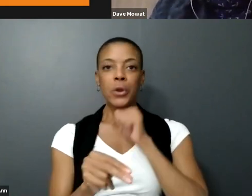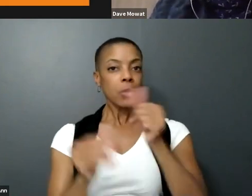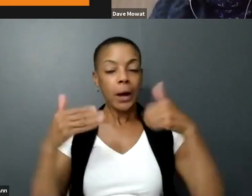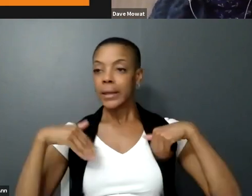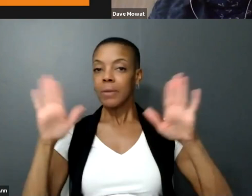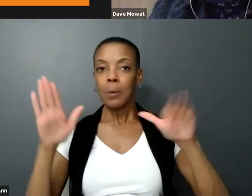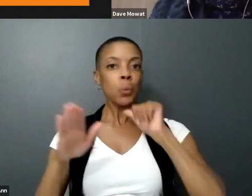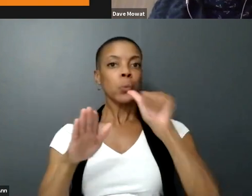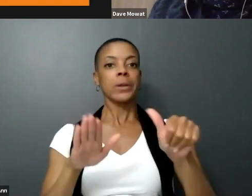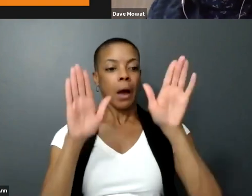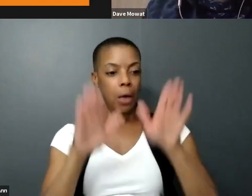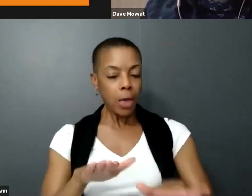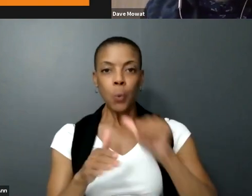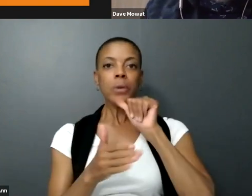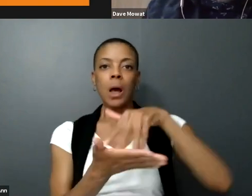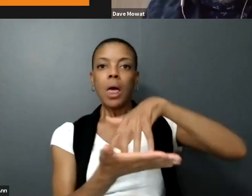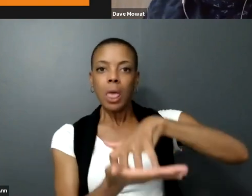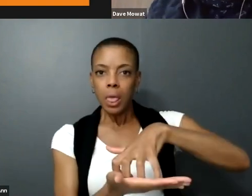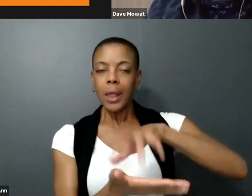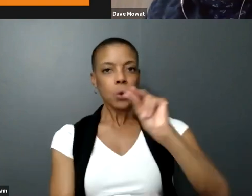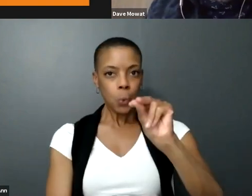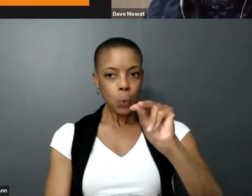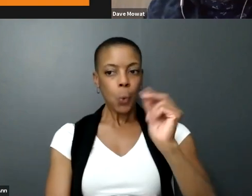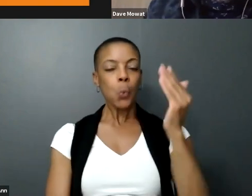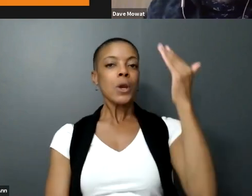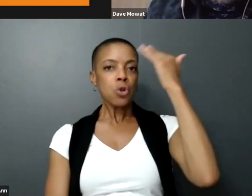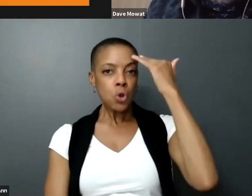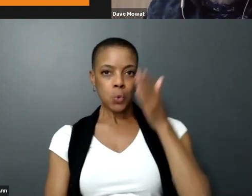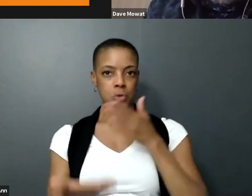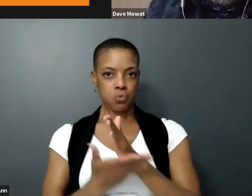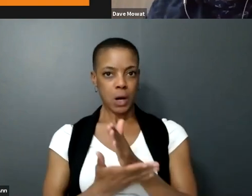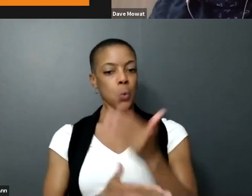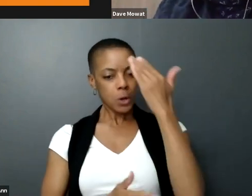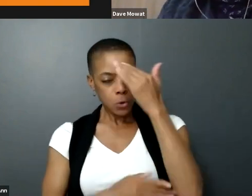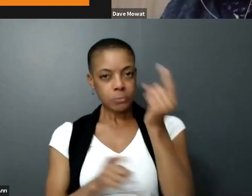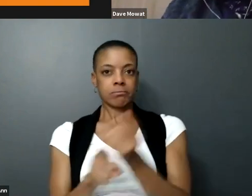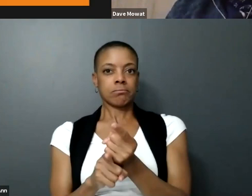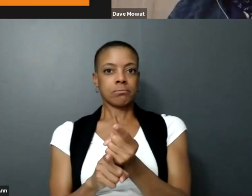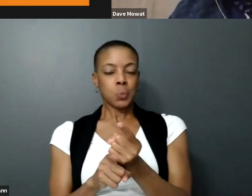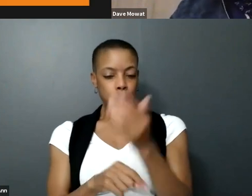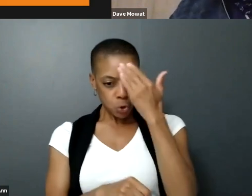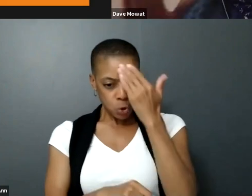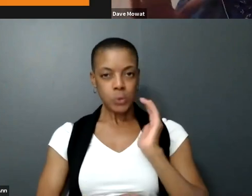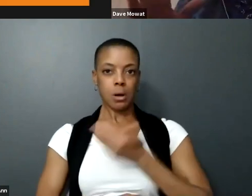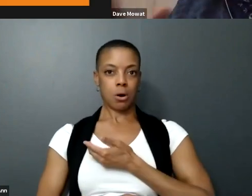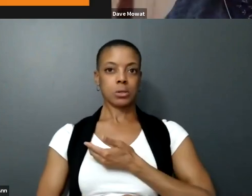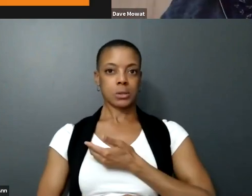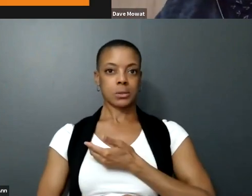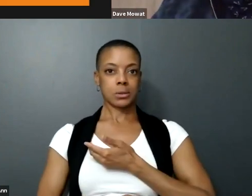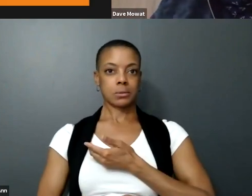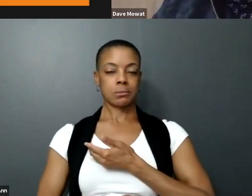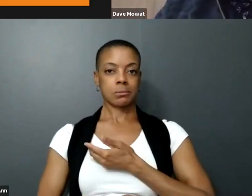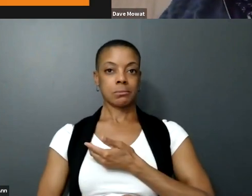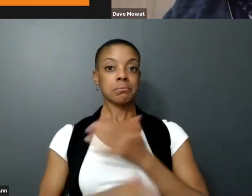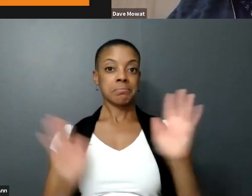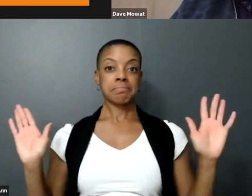anybody when we know that we're right and we know what's ours. And that is that's the